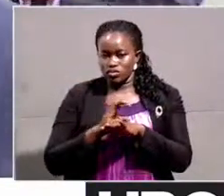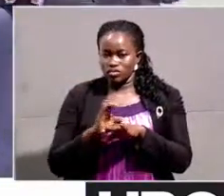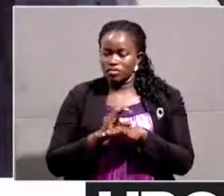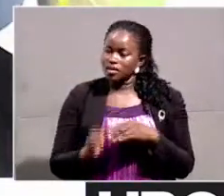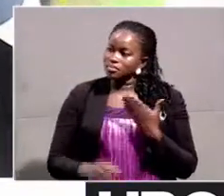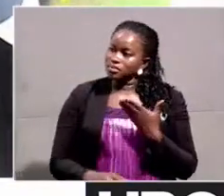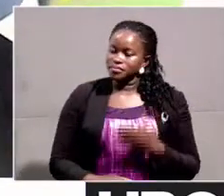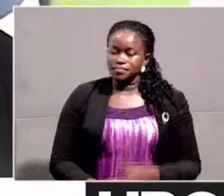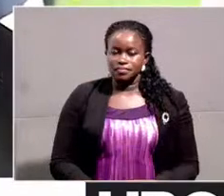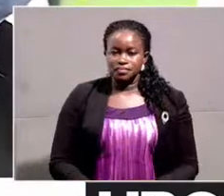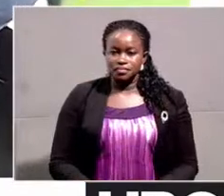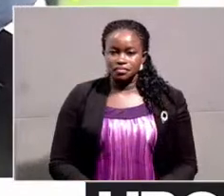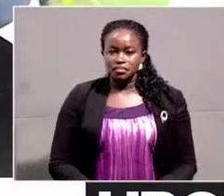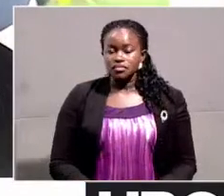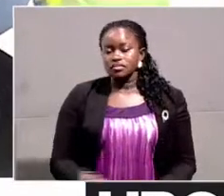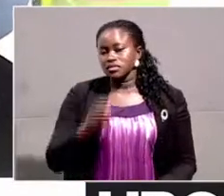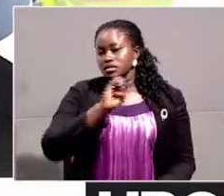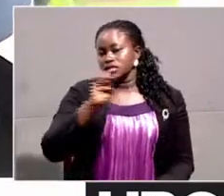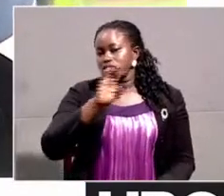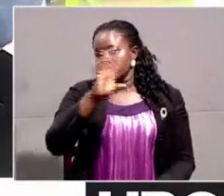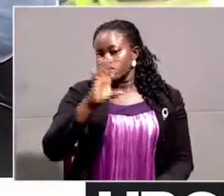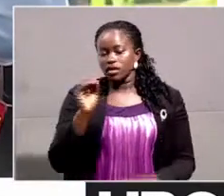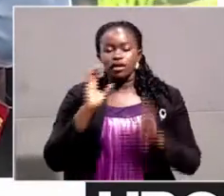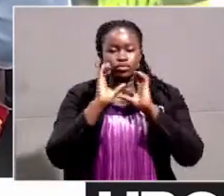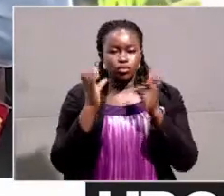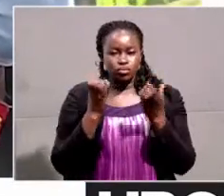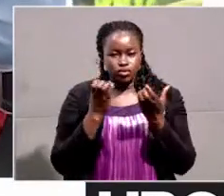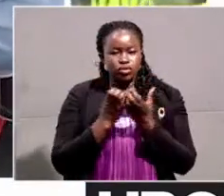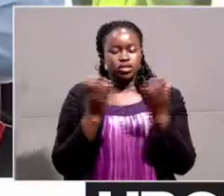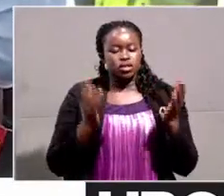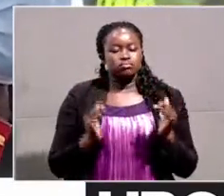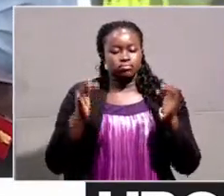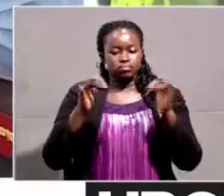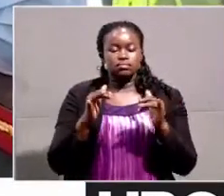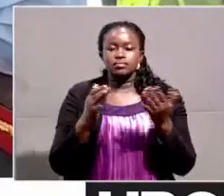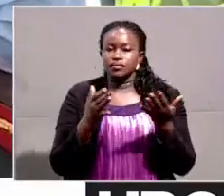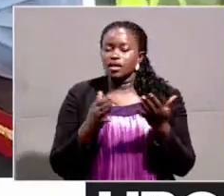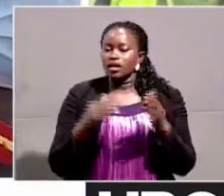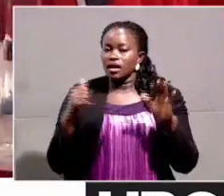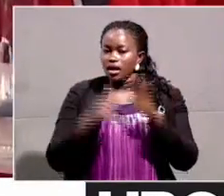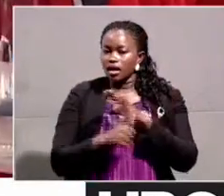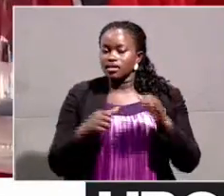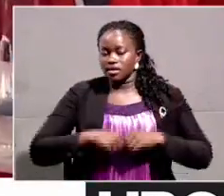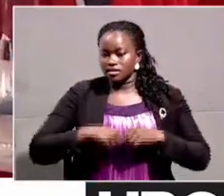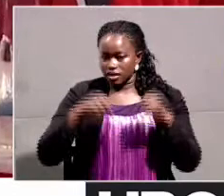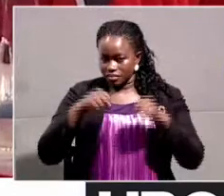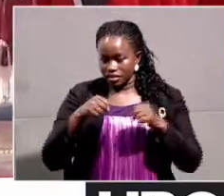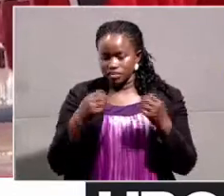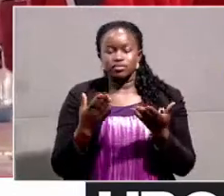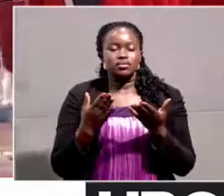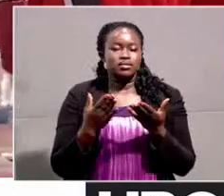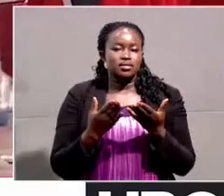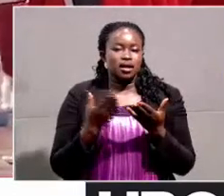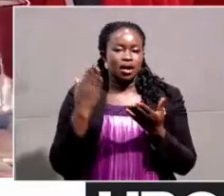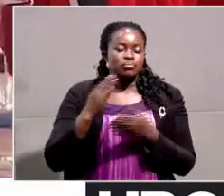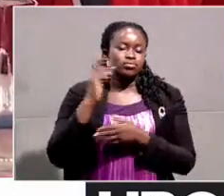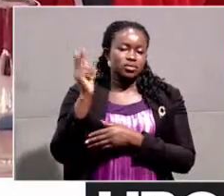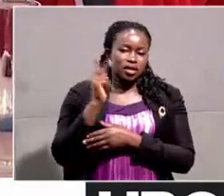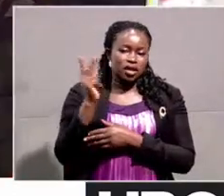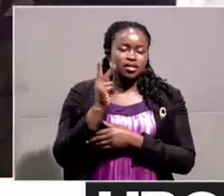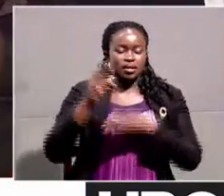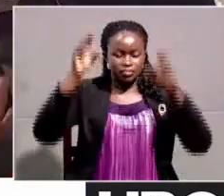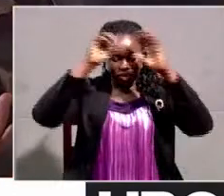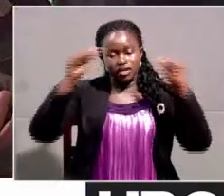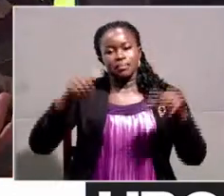Congo. The East African Community Conclave, under the chairmanship of President Uhuru Kenyatta of Kenya, whose members